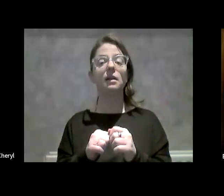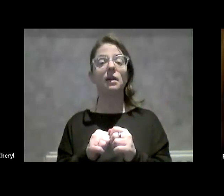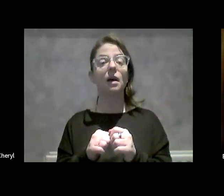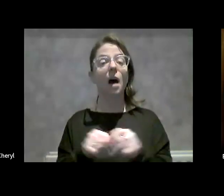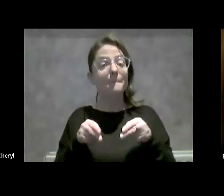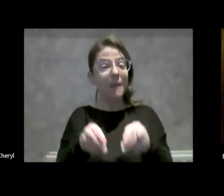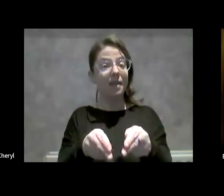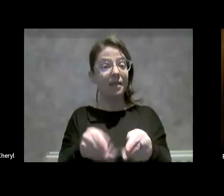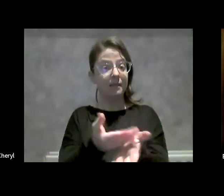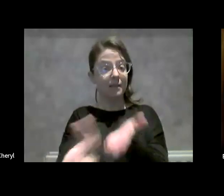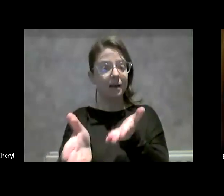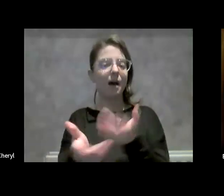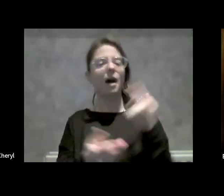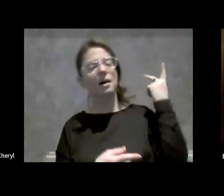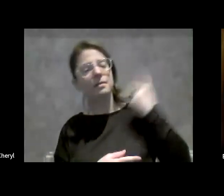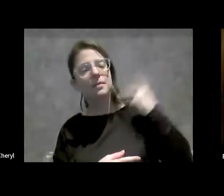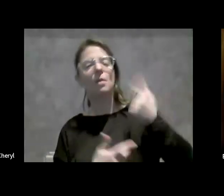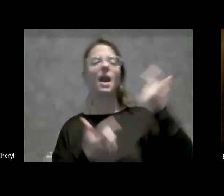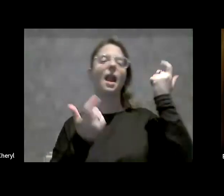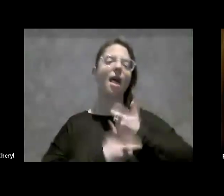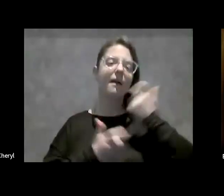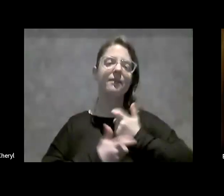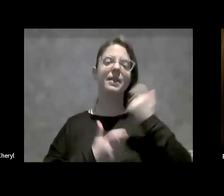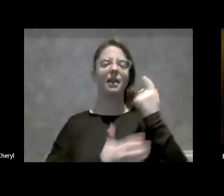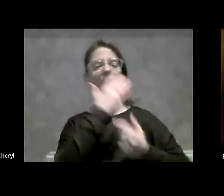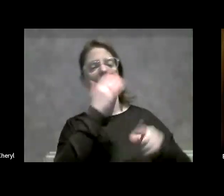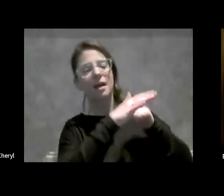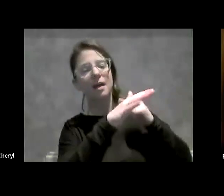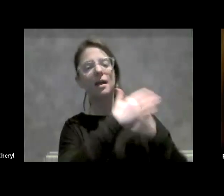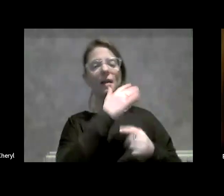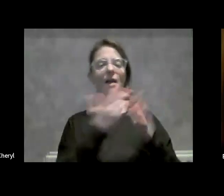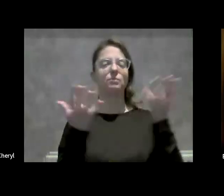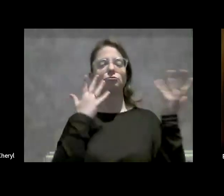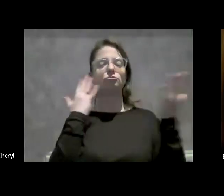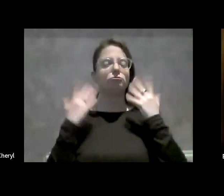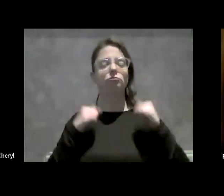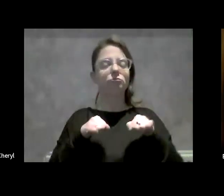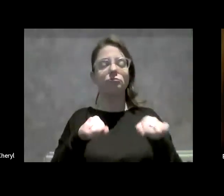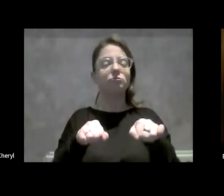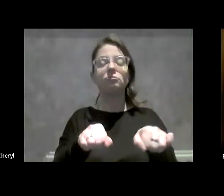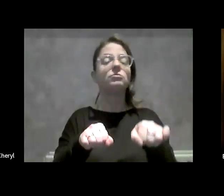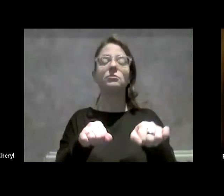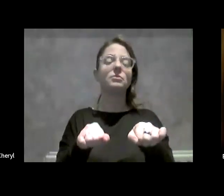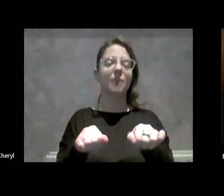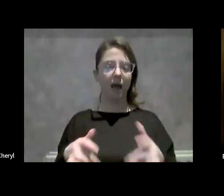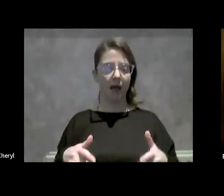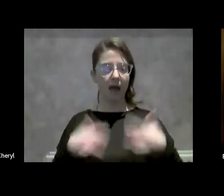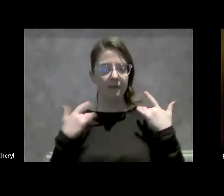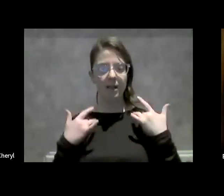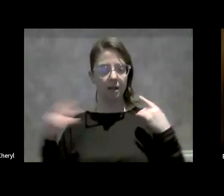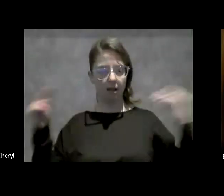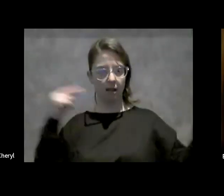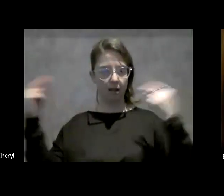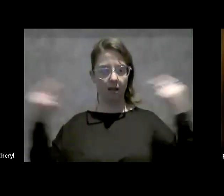in the pavement. We are laughing at a joke while spring breeze cools our skin. My cane sticks out the back and I feel no gazes as